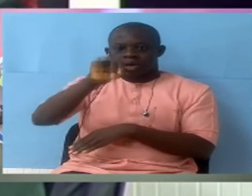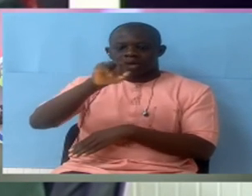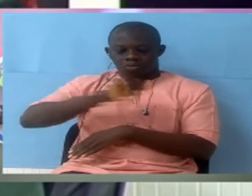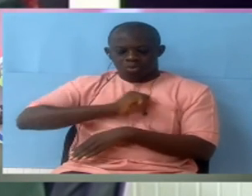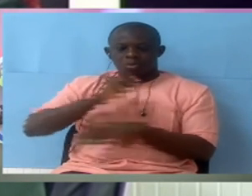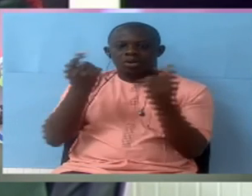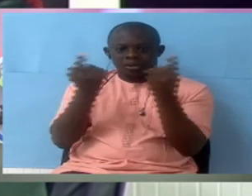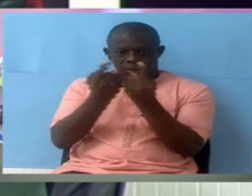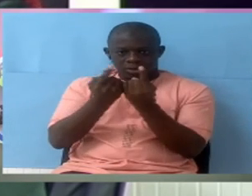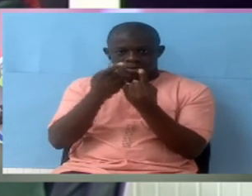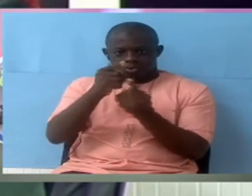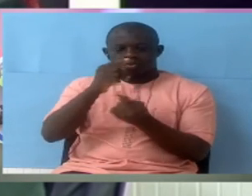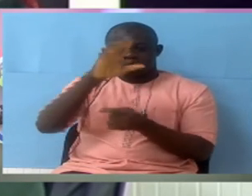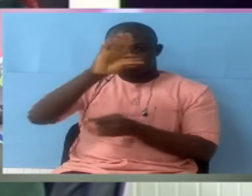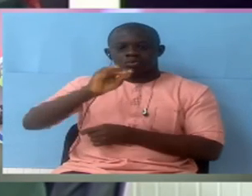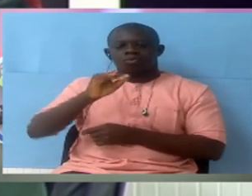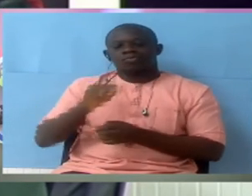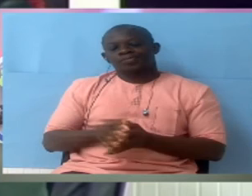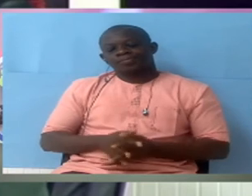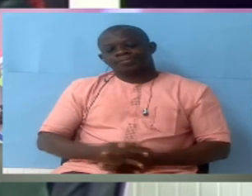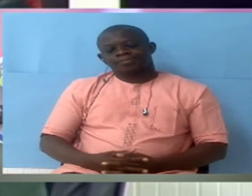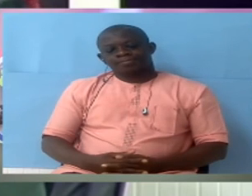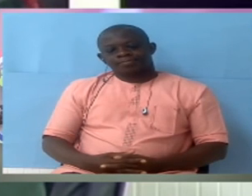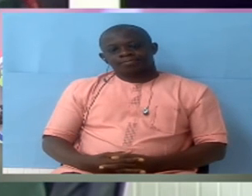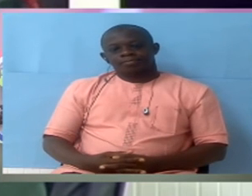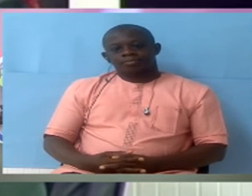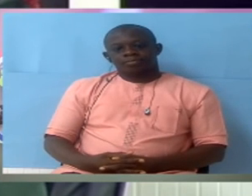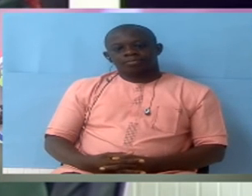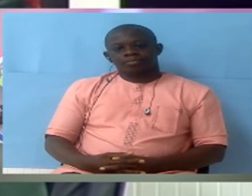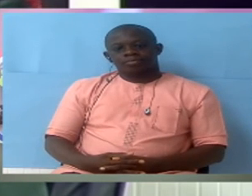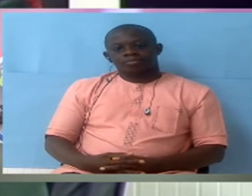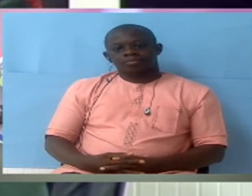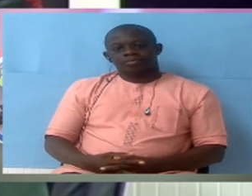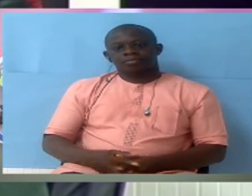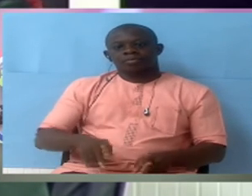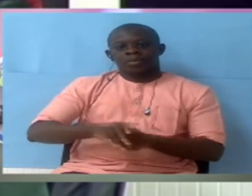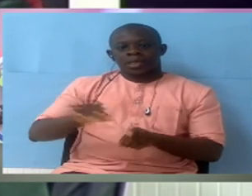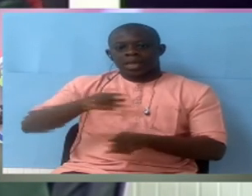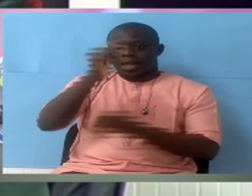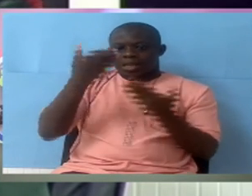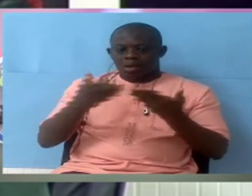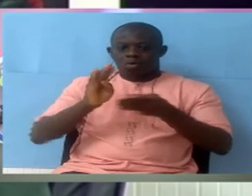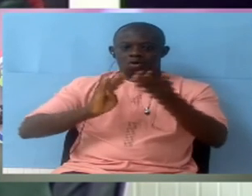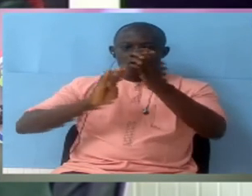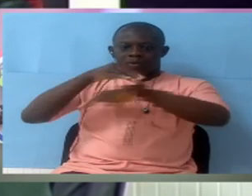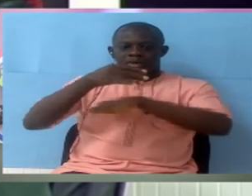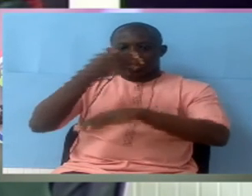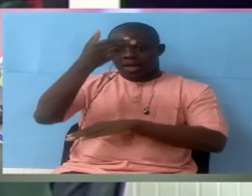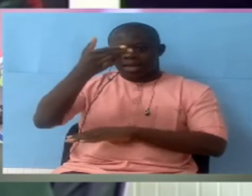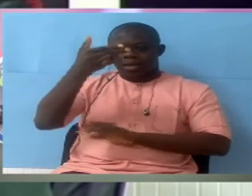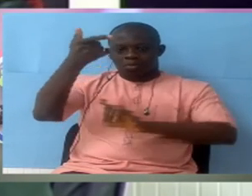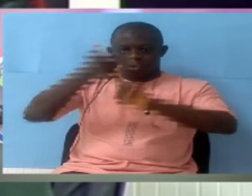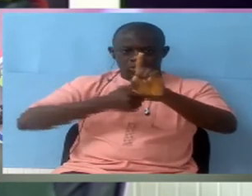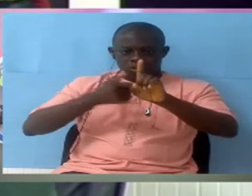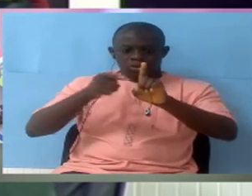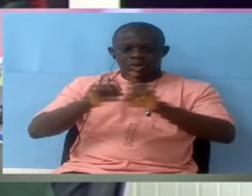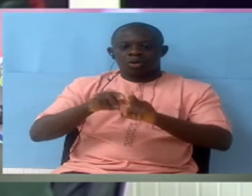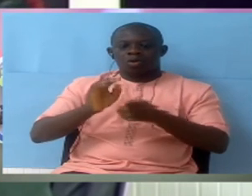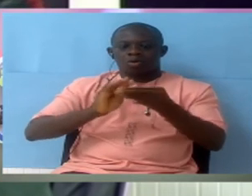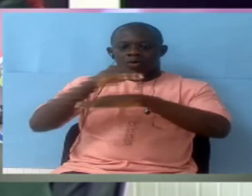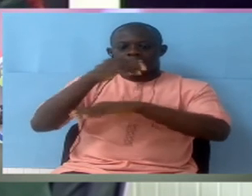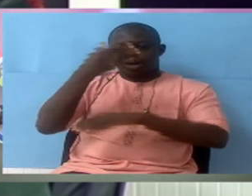ñom ñoko mom muy UN bi. And it was over 9 months before I received my before